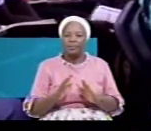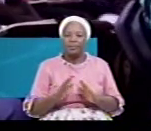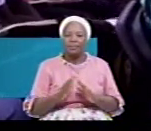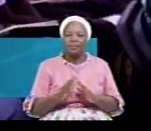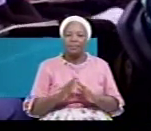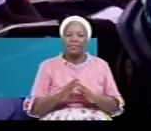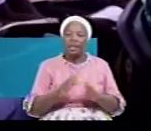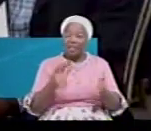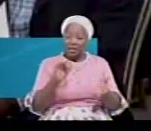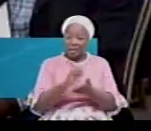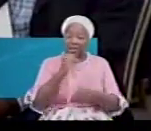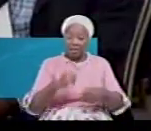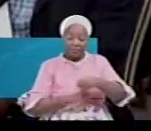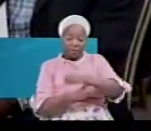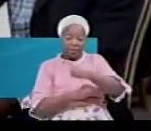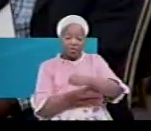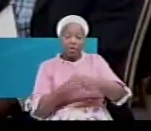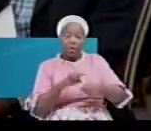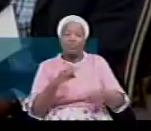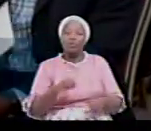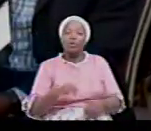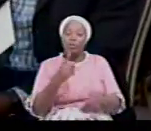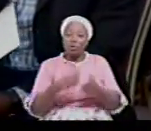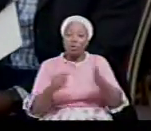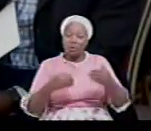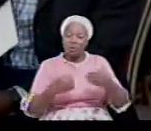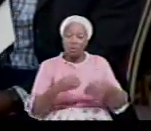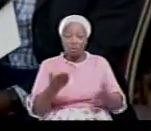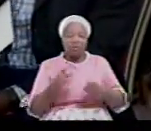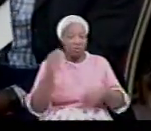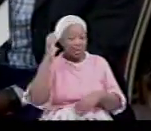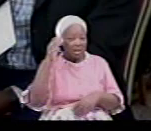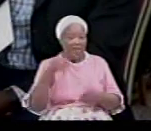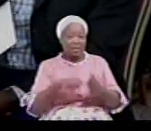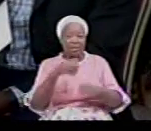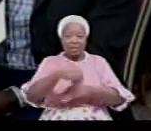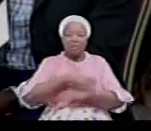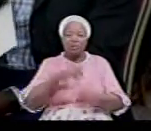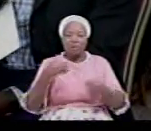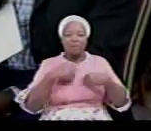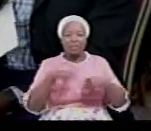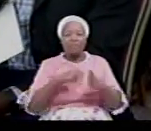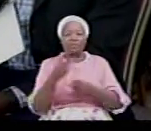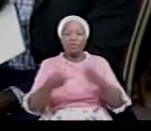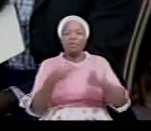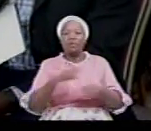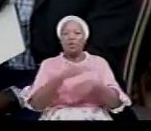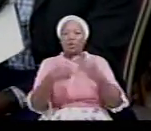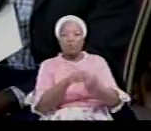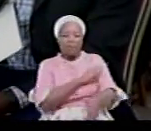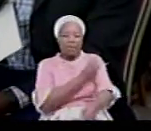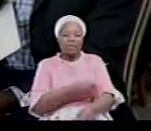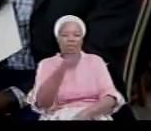That's the foundation we're talking about tonight on the visitation of the Almighty God.